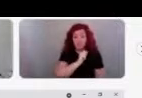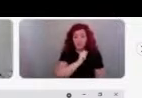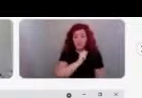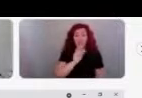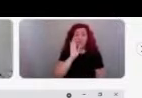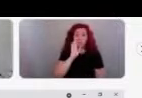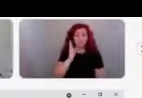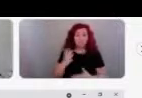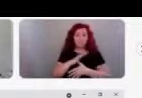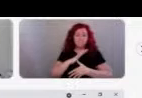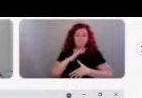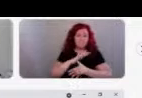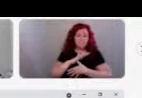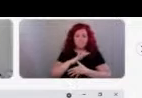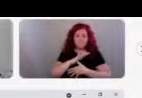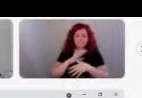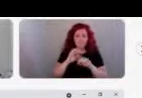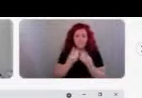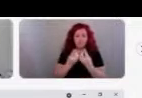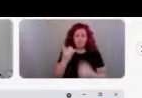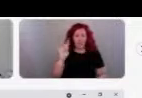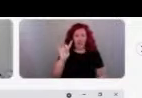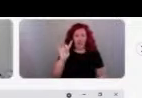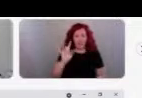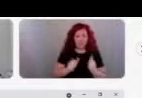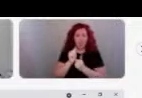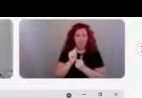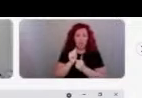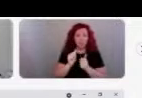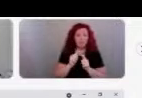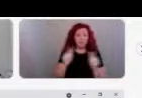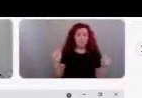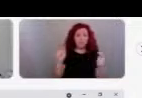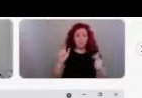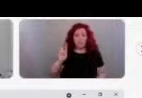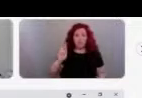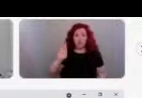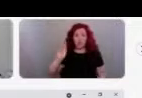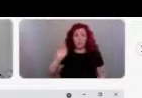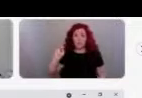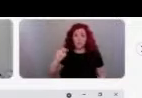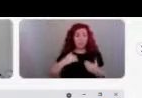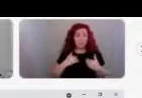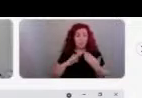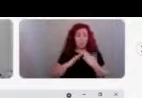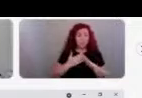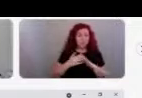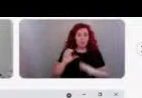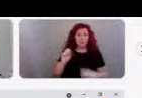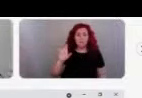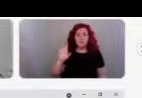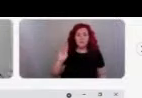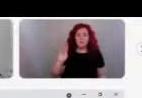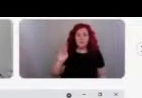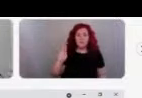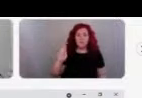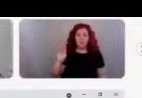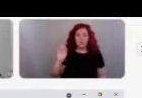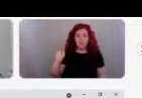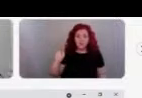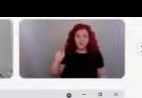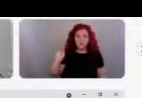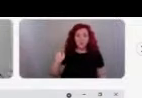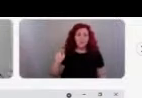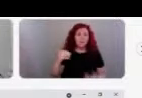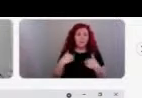will primarily make a district date is largely urban my community is entirely suburban and therefore has different